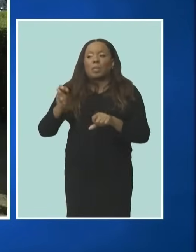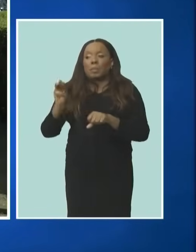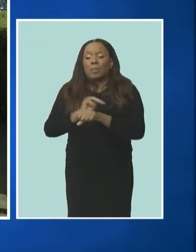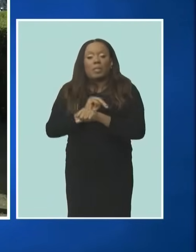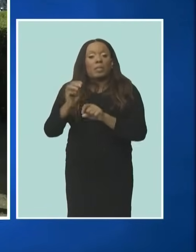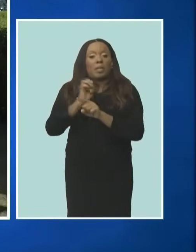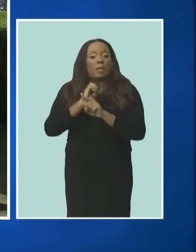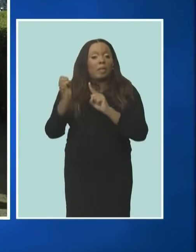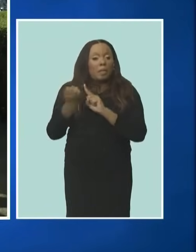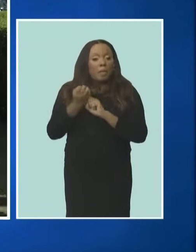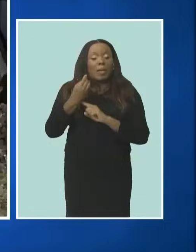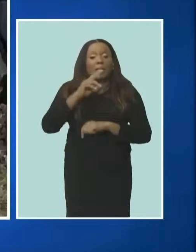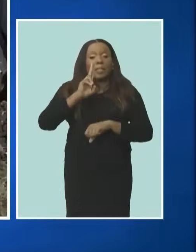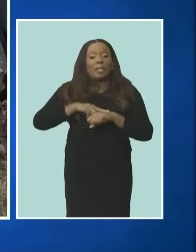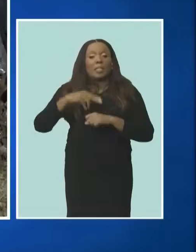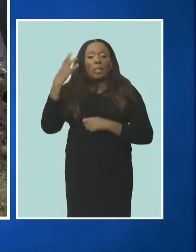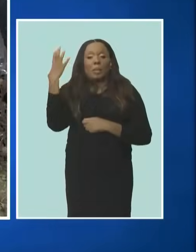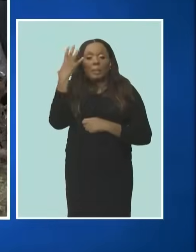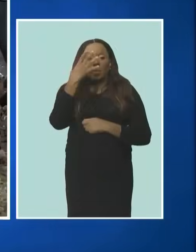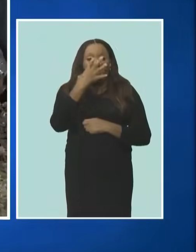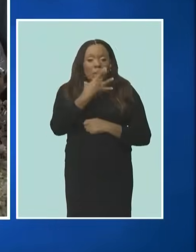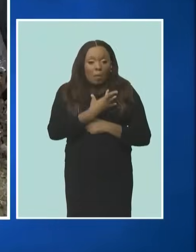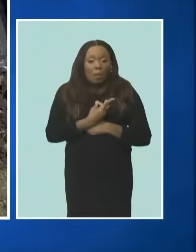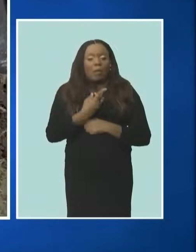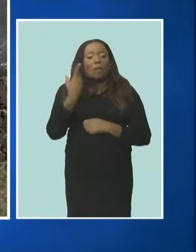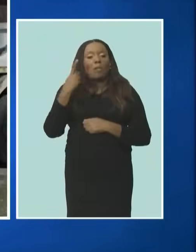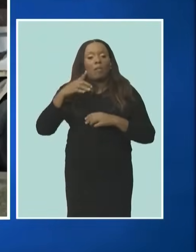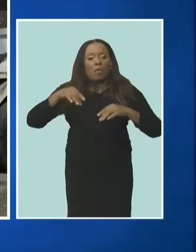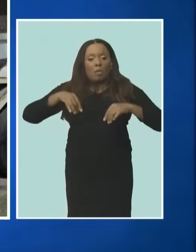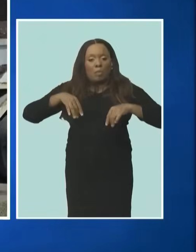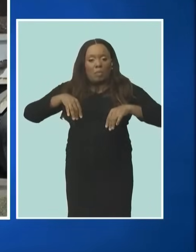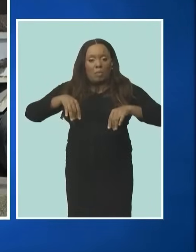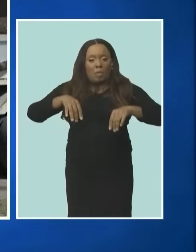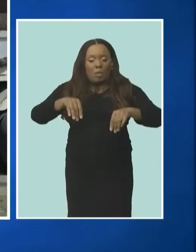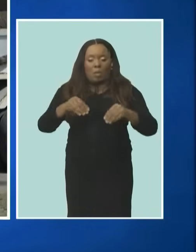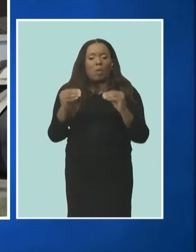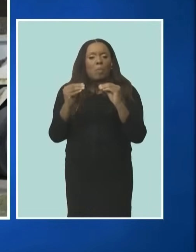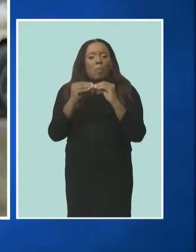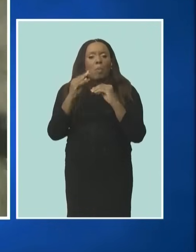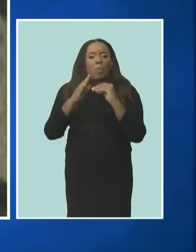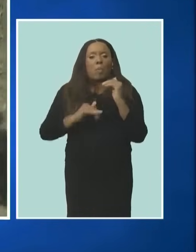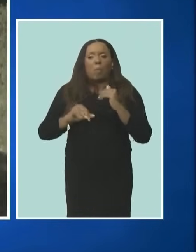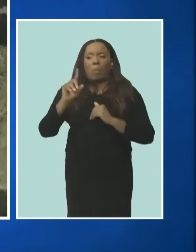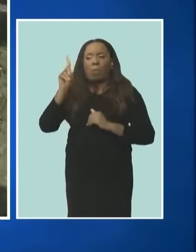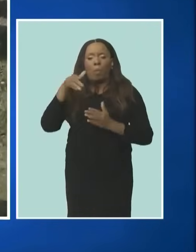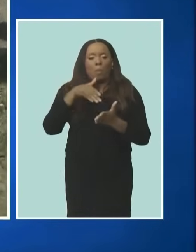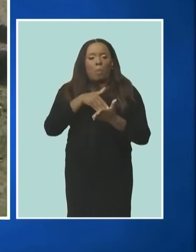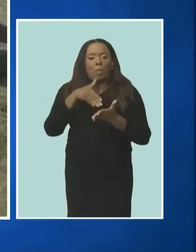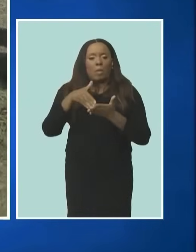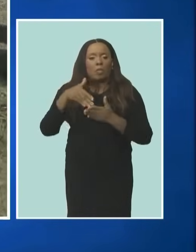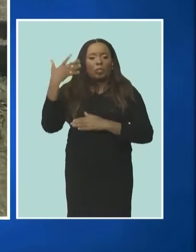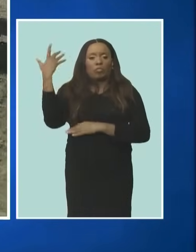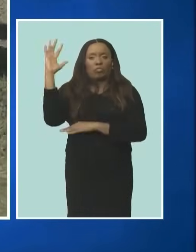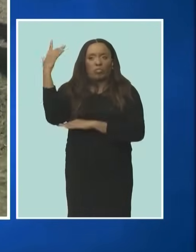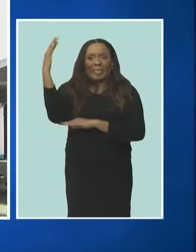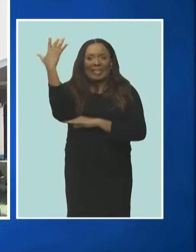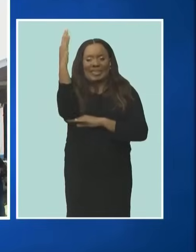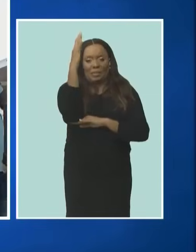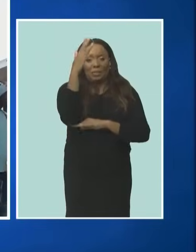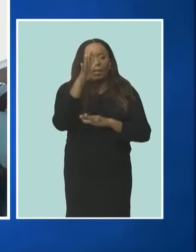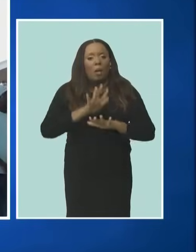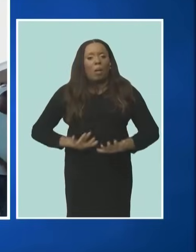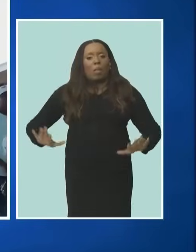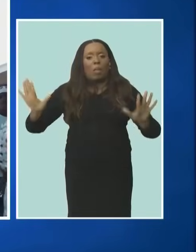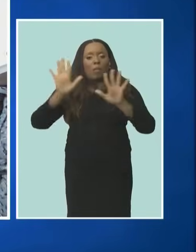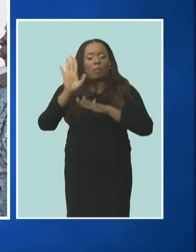Environment and National Beautification and the Green and Blue Economy to reach the goal of planting more than 1 million trees across the island. The